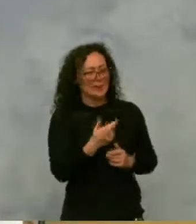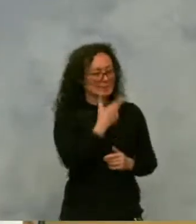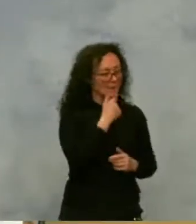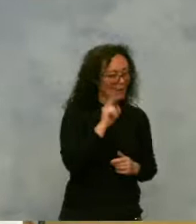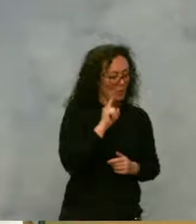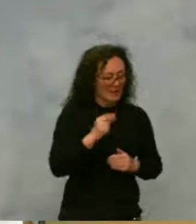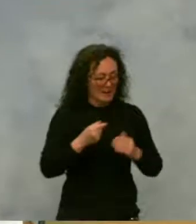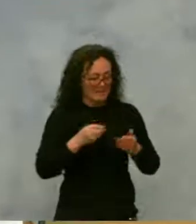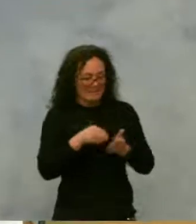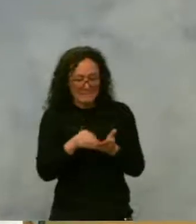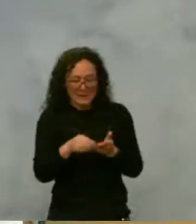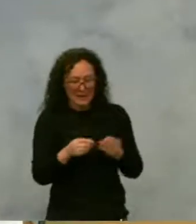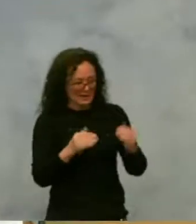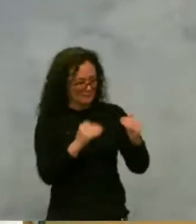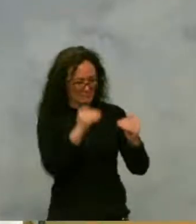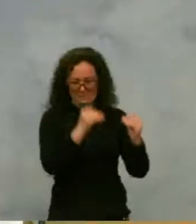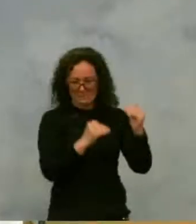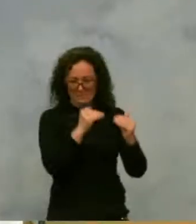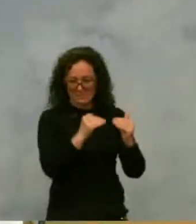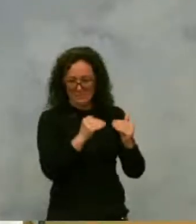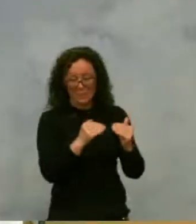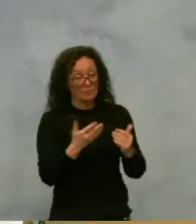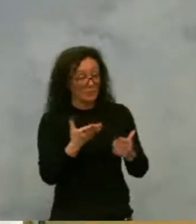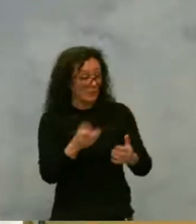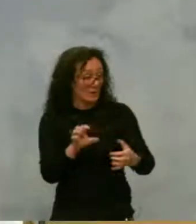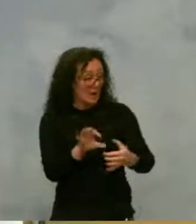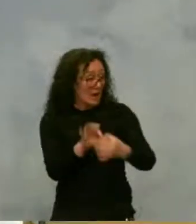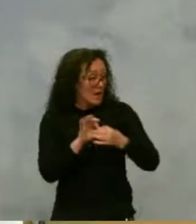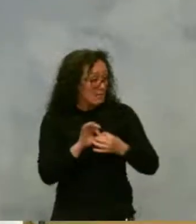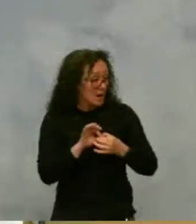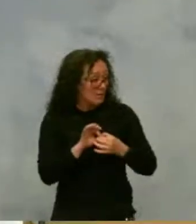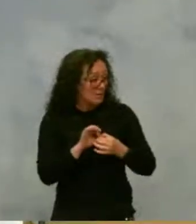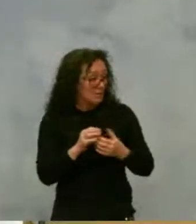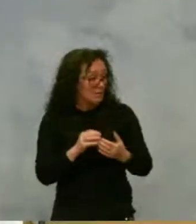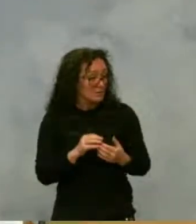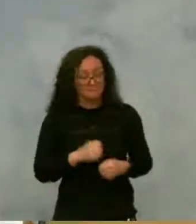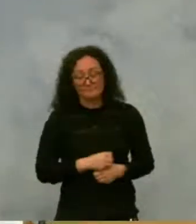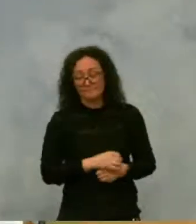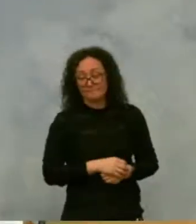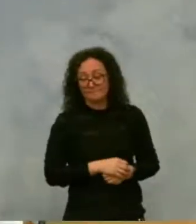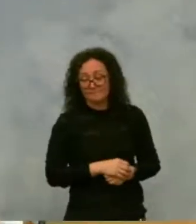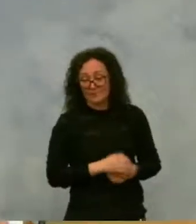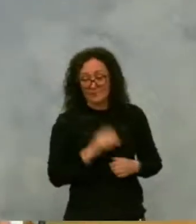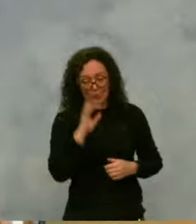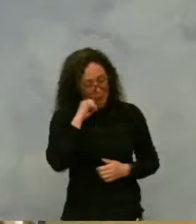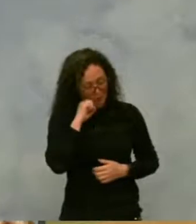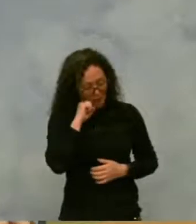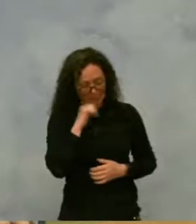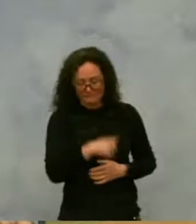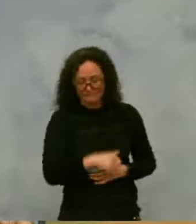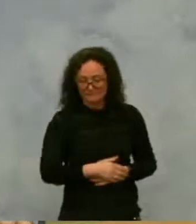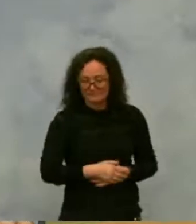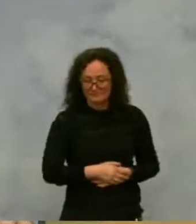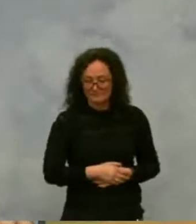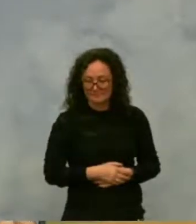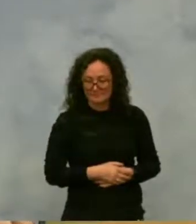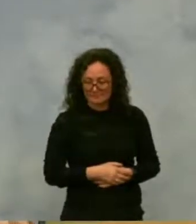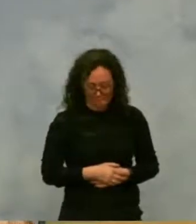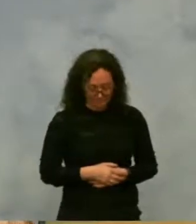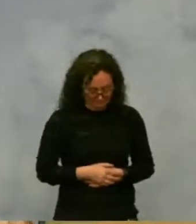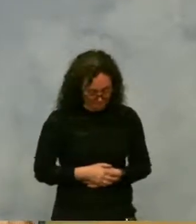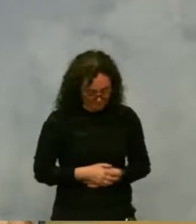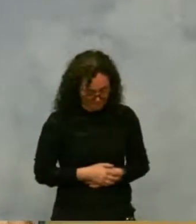wouldn't mind sending me that link, I would love to see it. Thank you very much. No problem. It's in that report. Thank you very much.